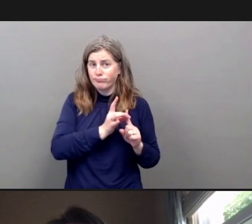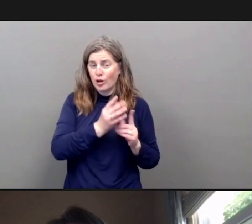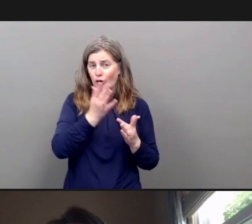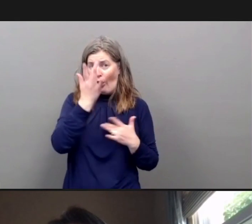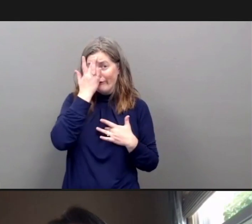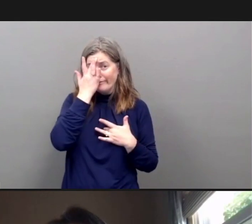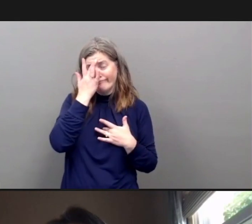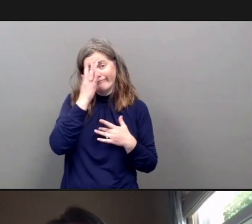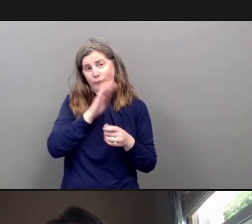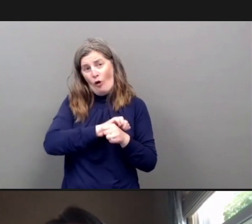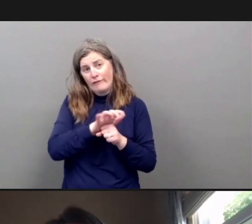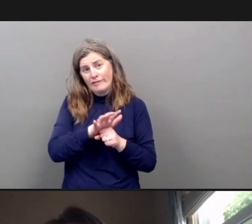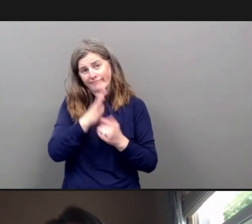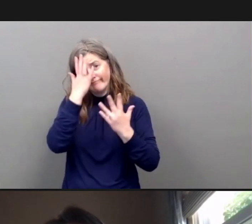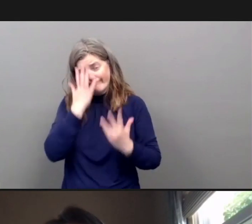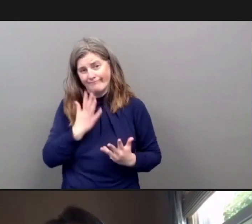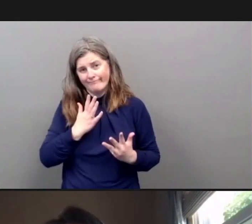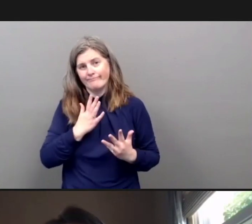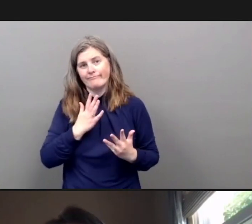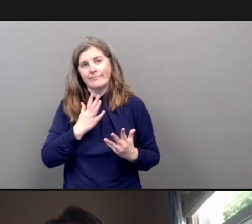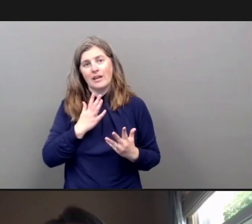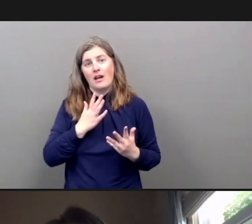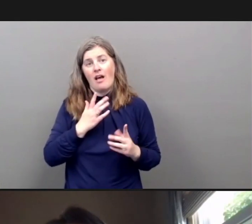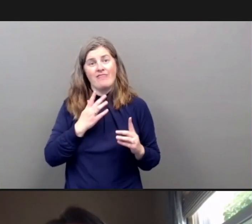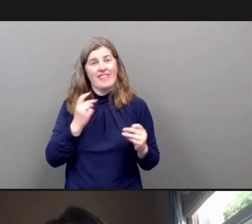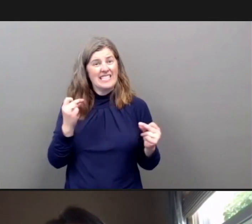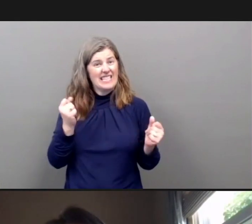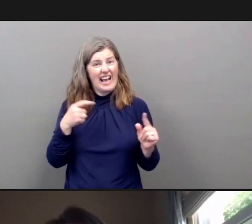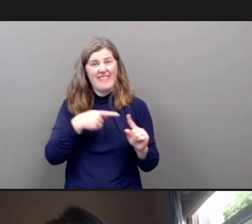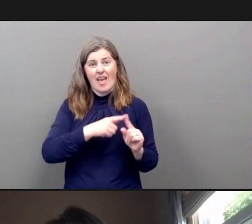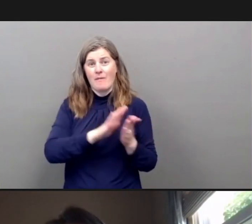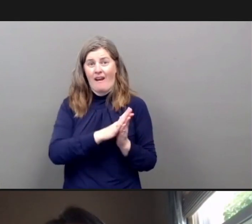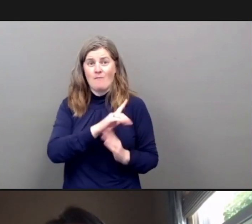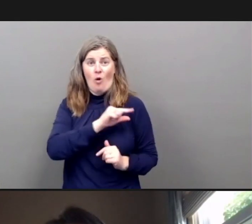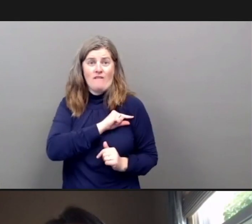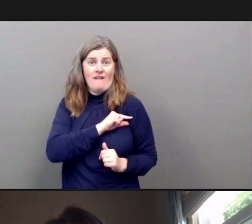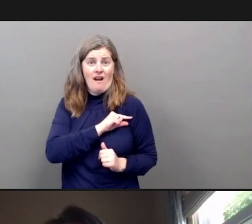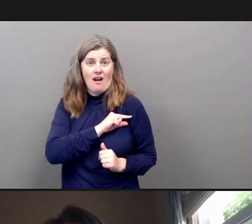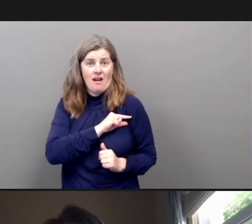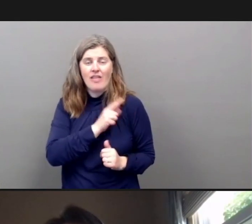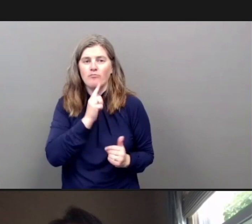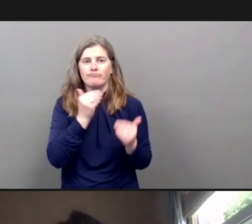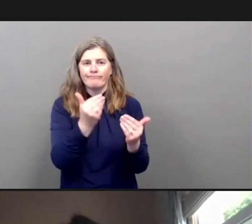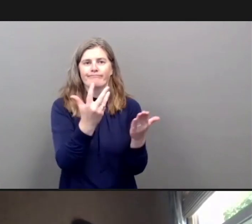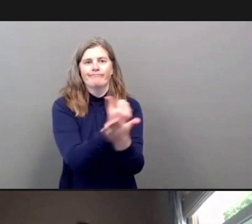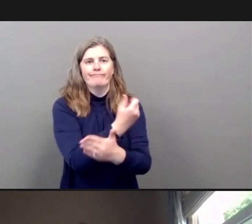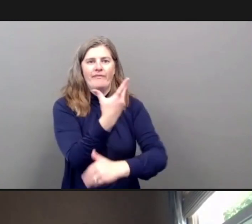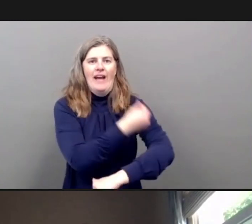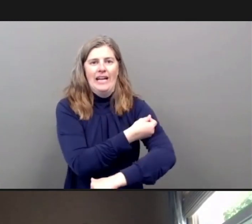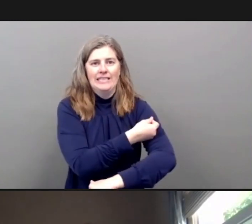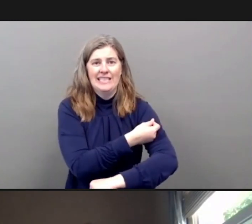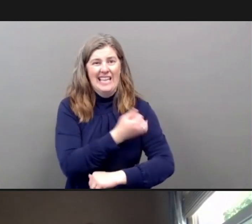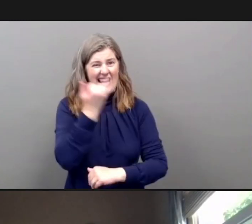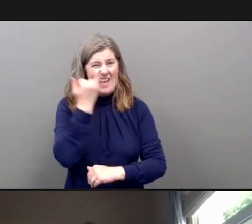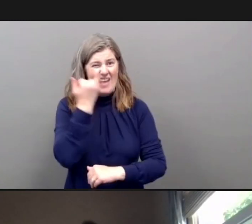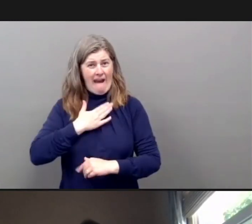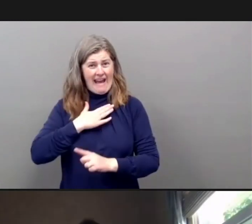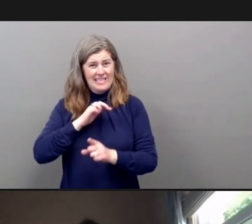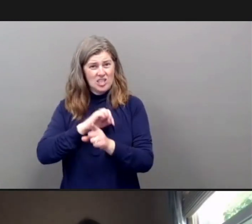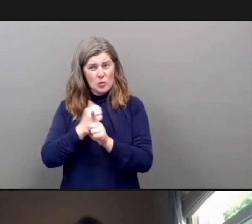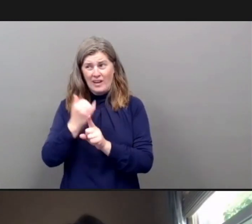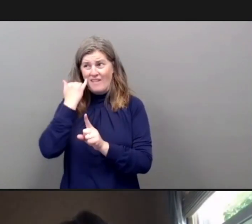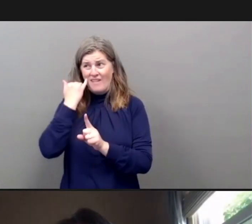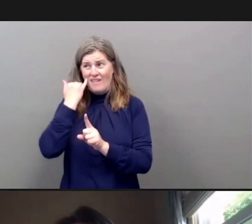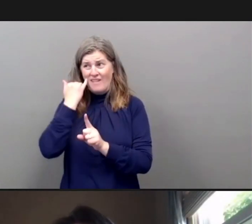unfortunately, and the instant they were eligible for the vaccine, got it. I would, if I were in that situation, I